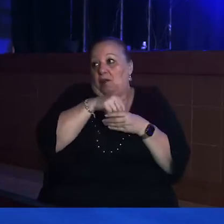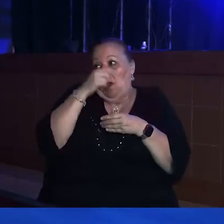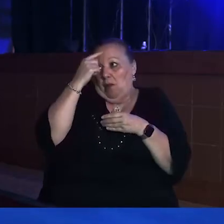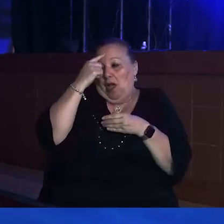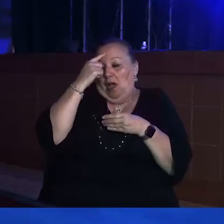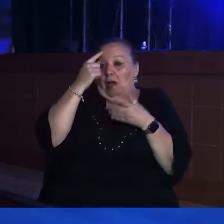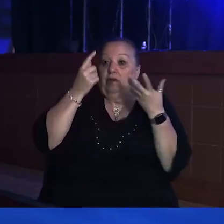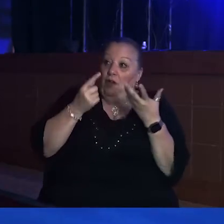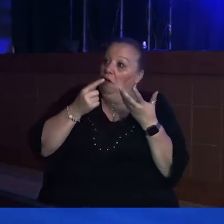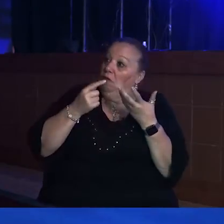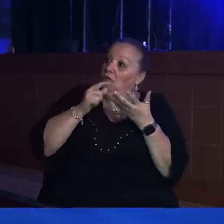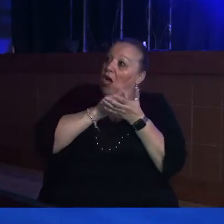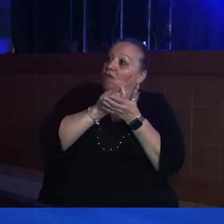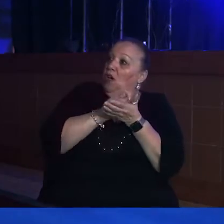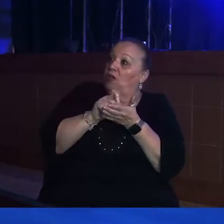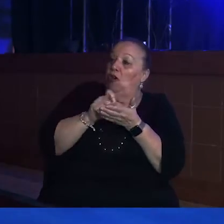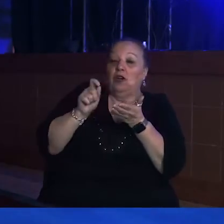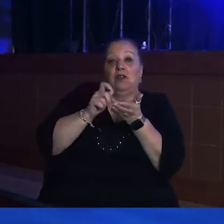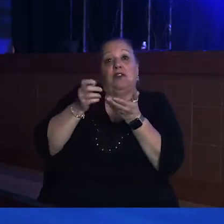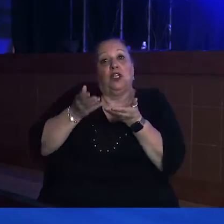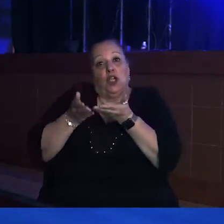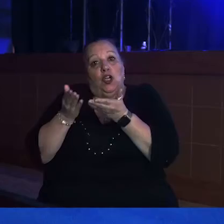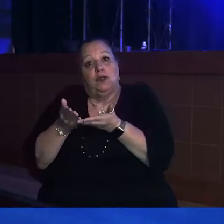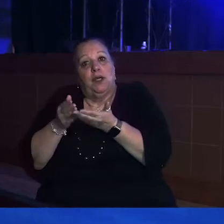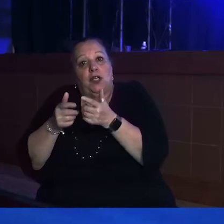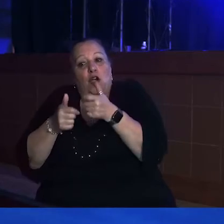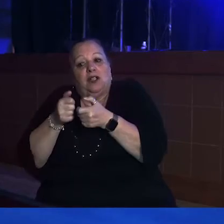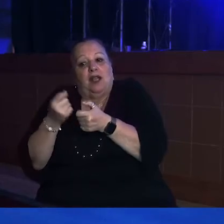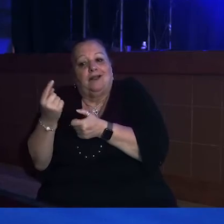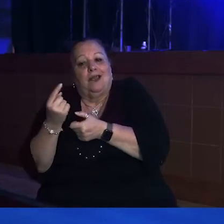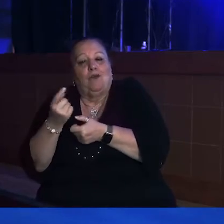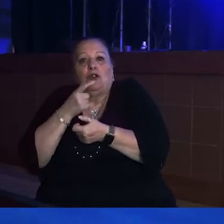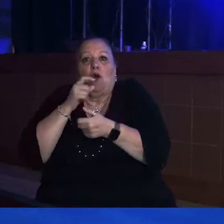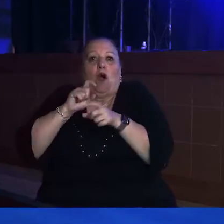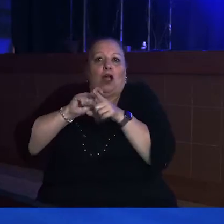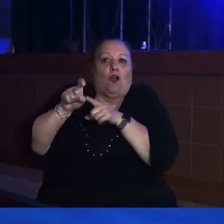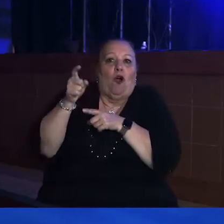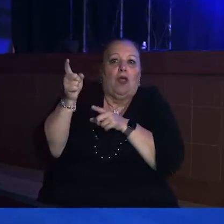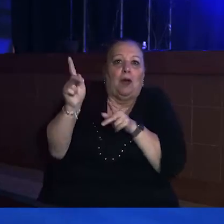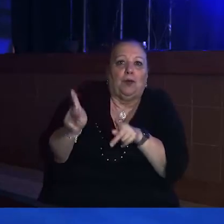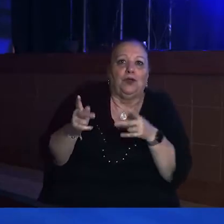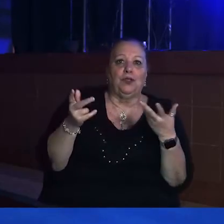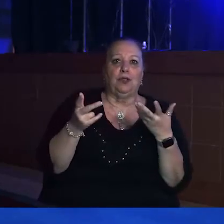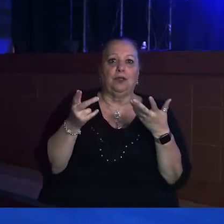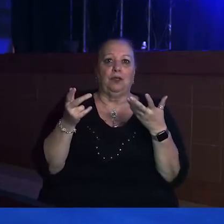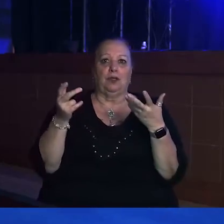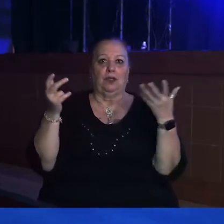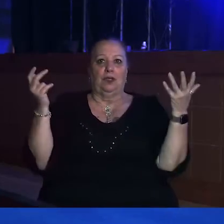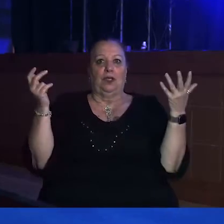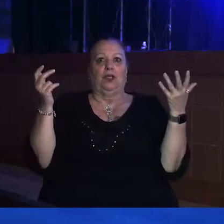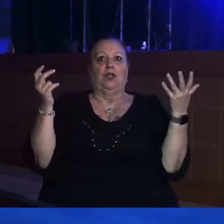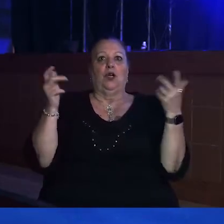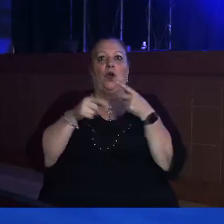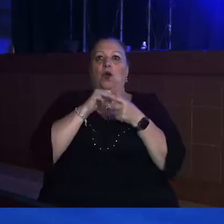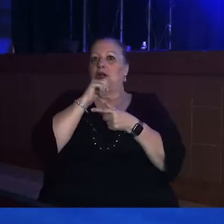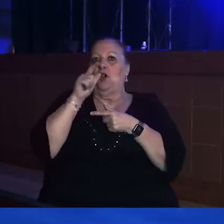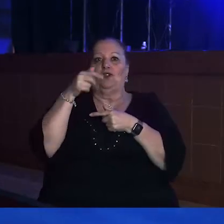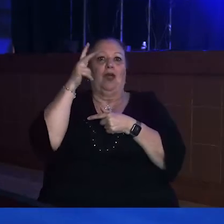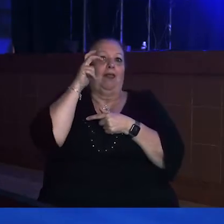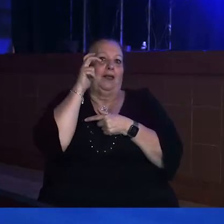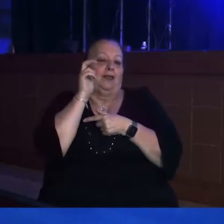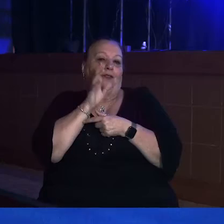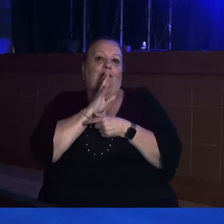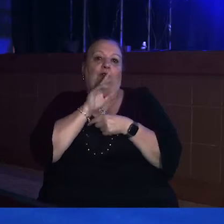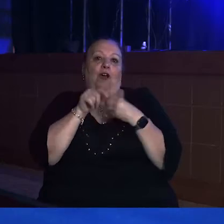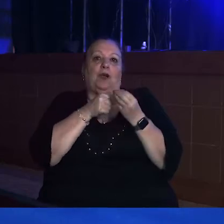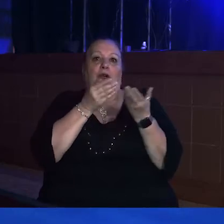write a note of encouragement or I send out a text to somebody or I call them. When I don't just listen to talks about serving